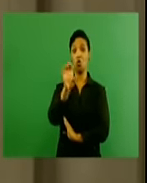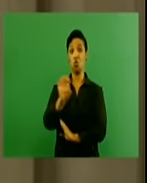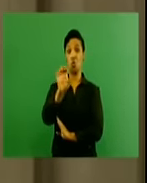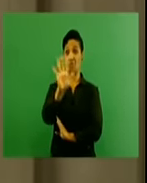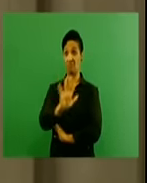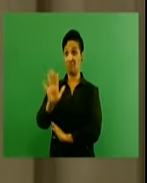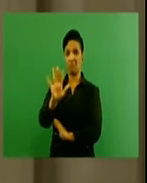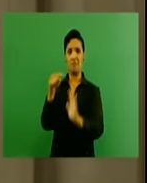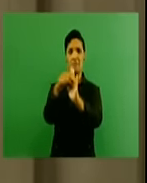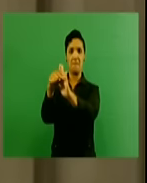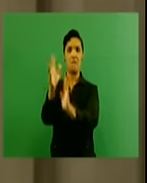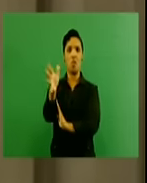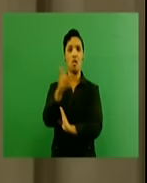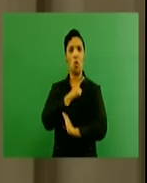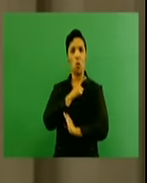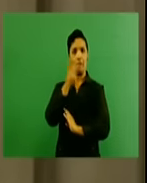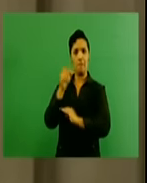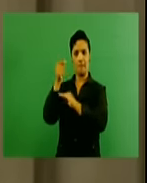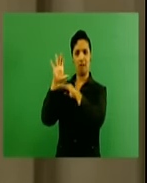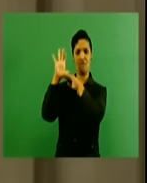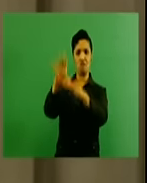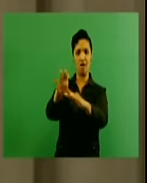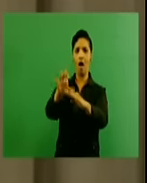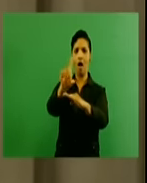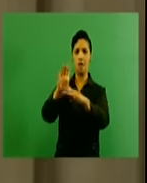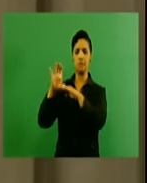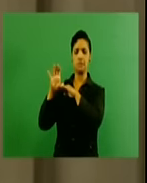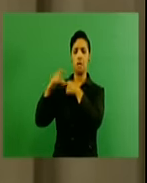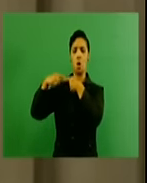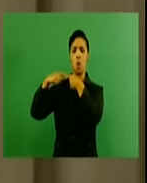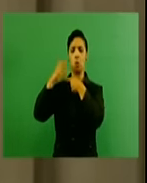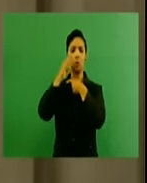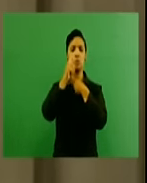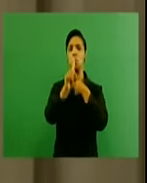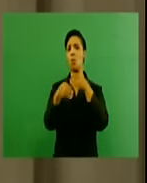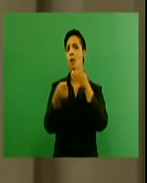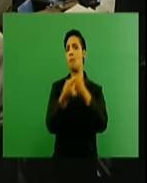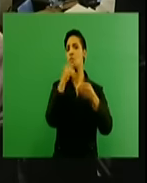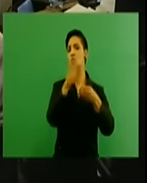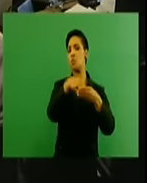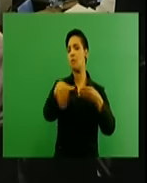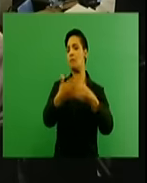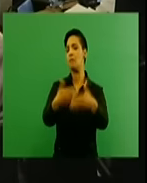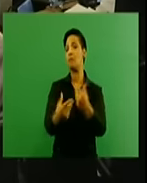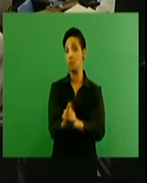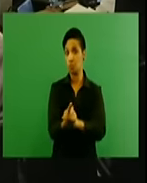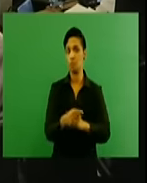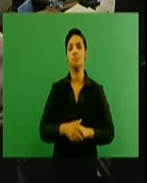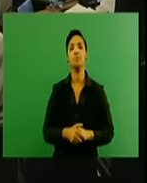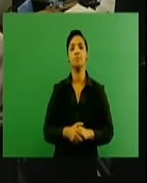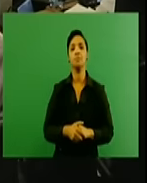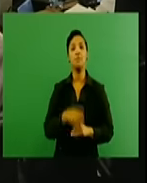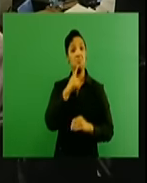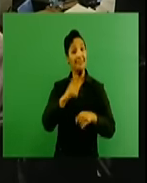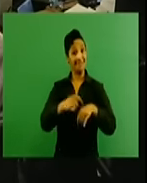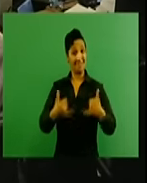as investment decisions are put on hold during the transition period. The high degree of